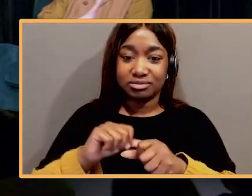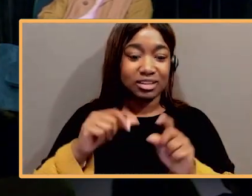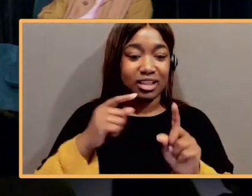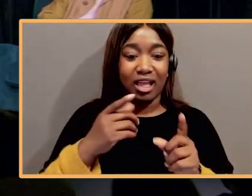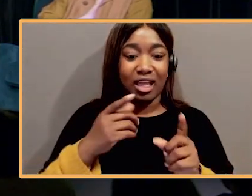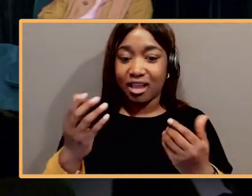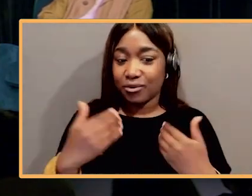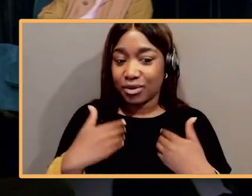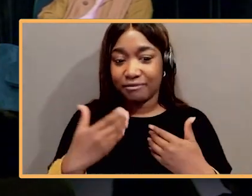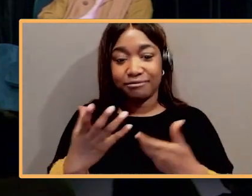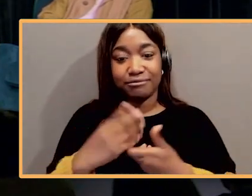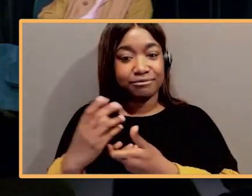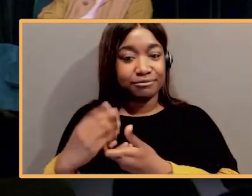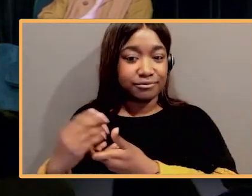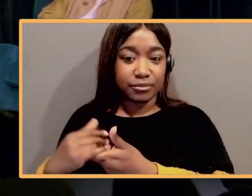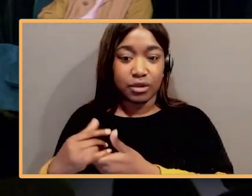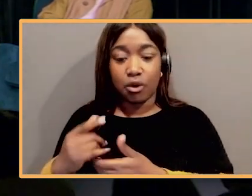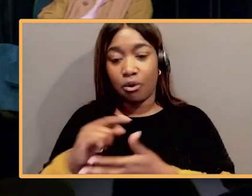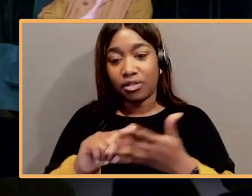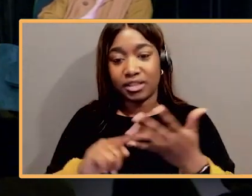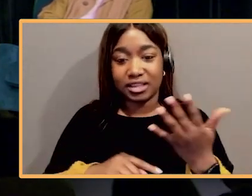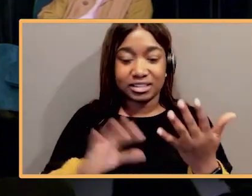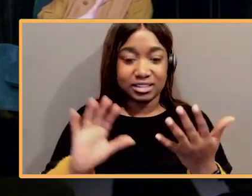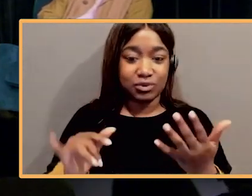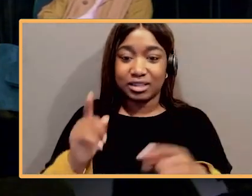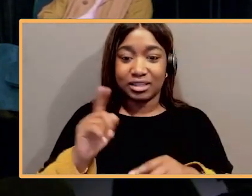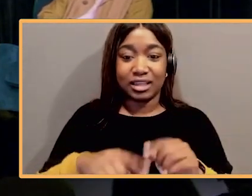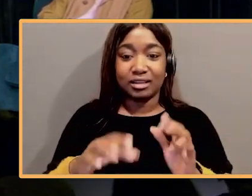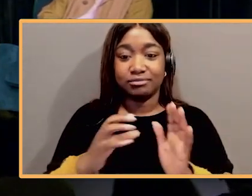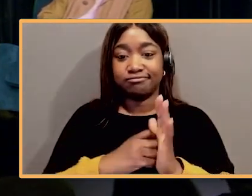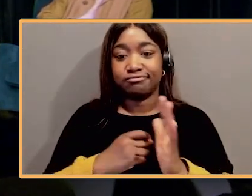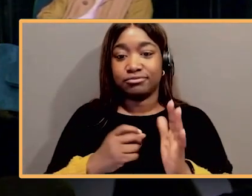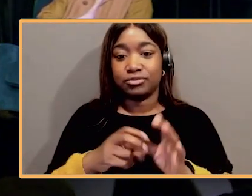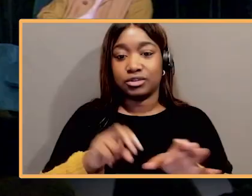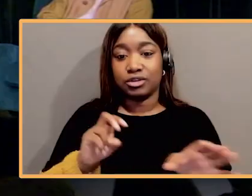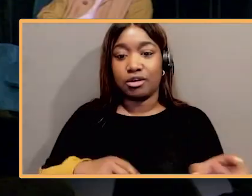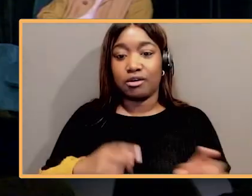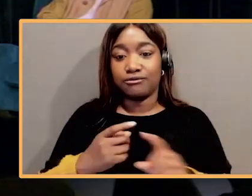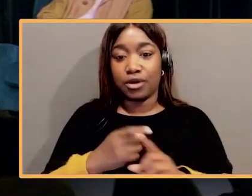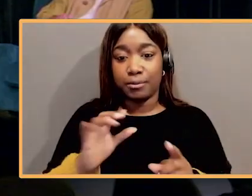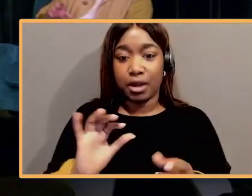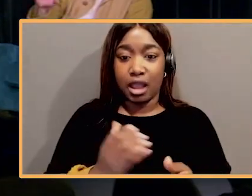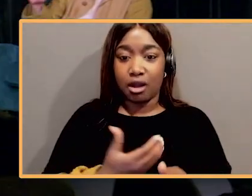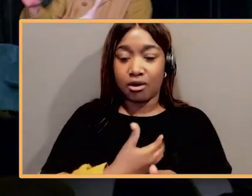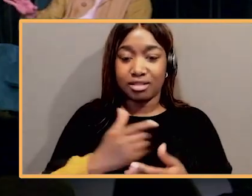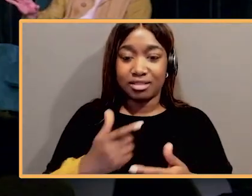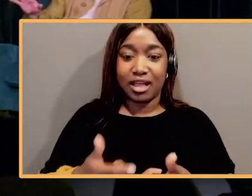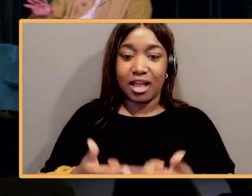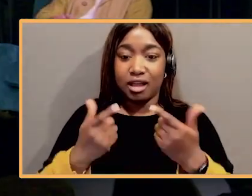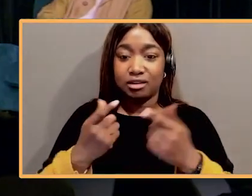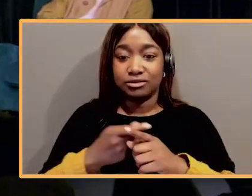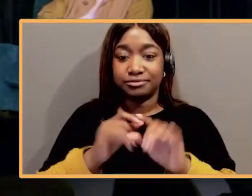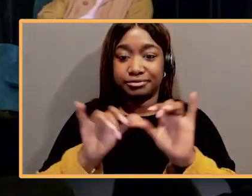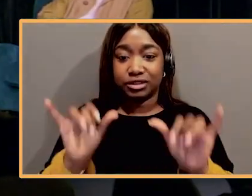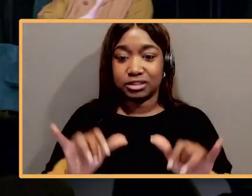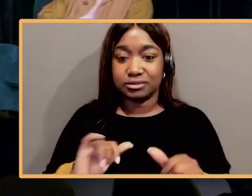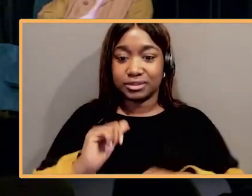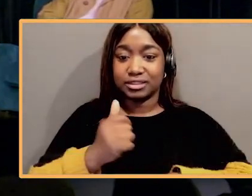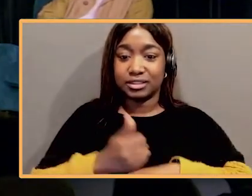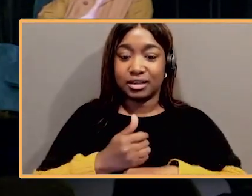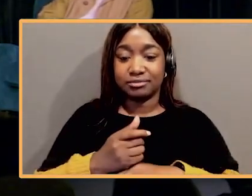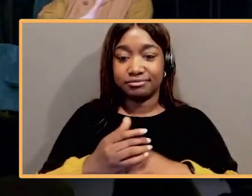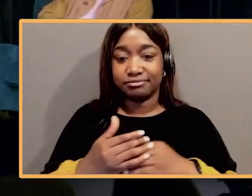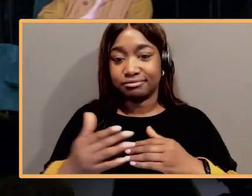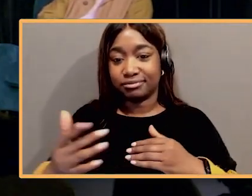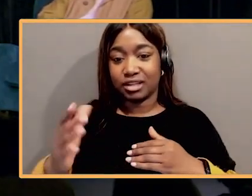it's the shadow of our inextricable entanglement. And so I think the fact that you're aware of that